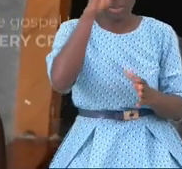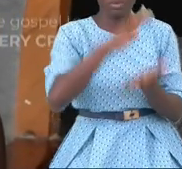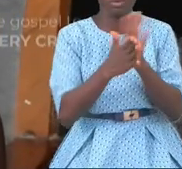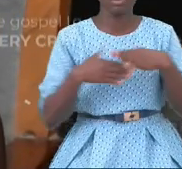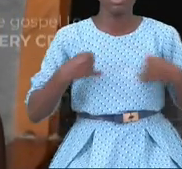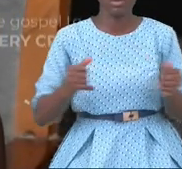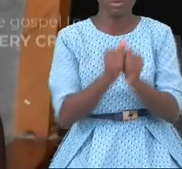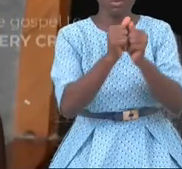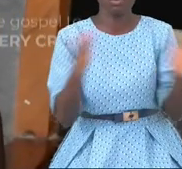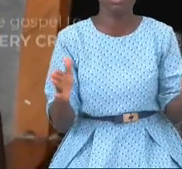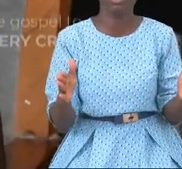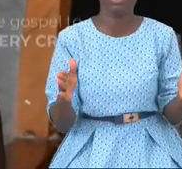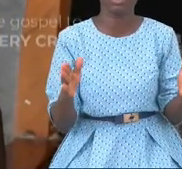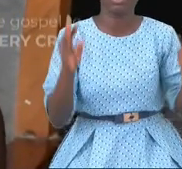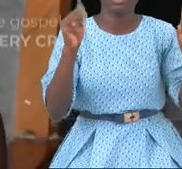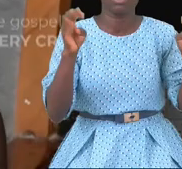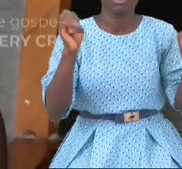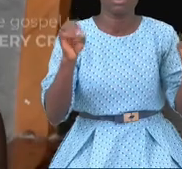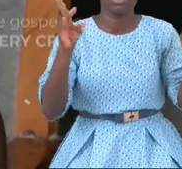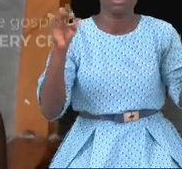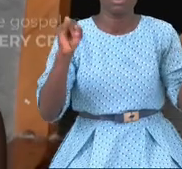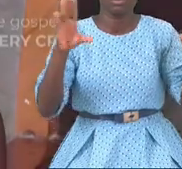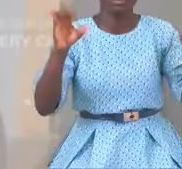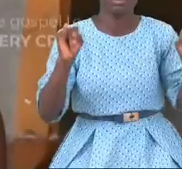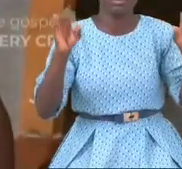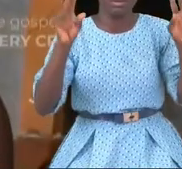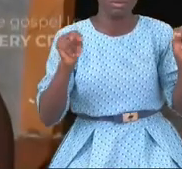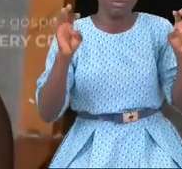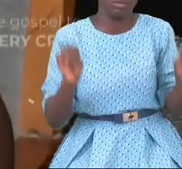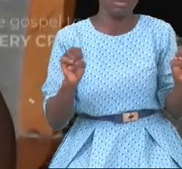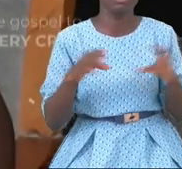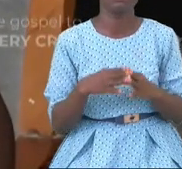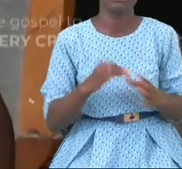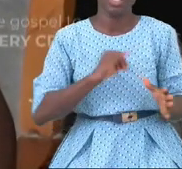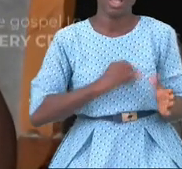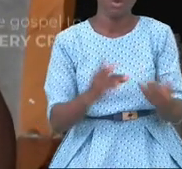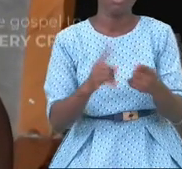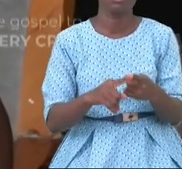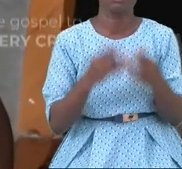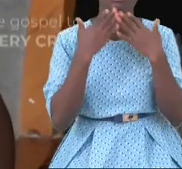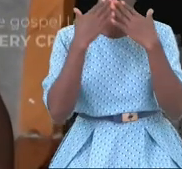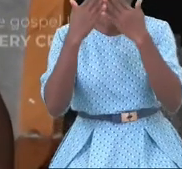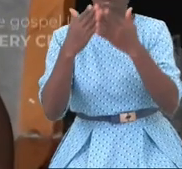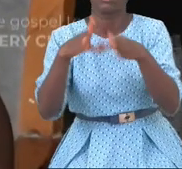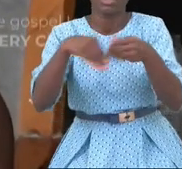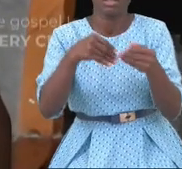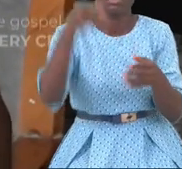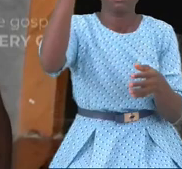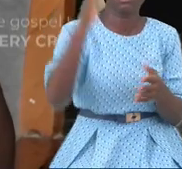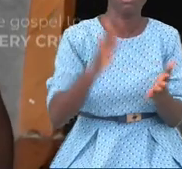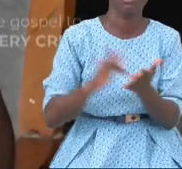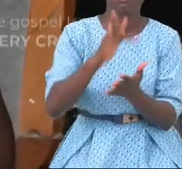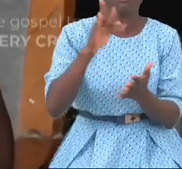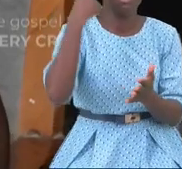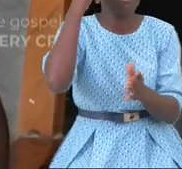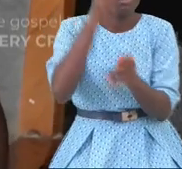Omega, for keeping me alive since 1998. I say bless and honor be unto his wonderful holy name, and